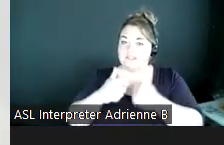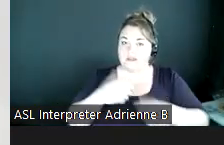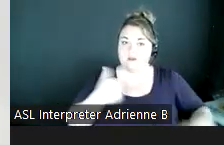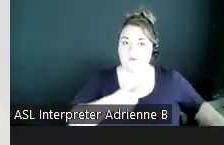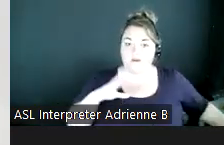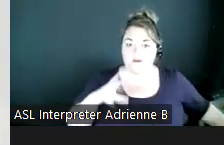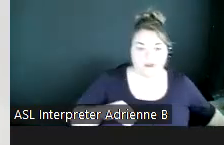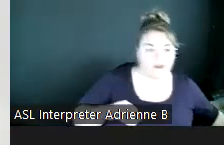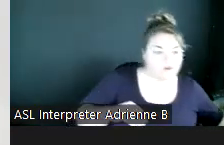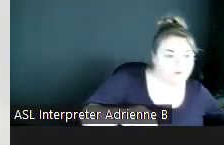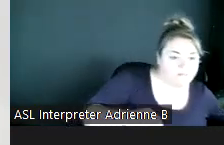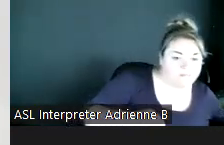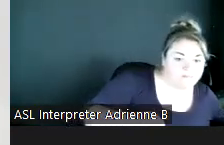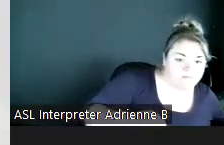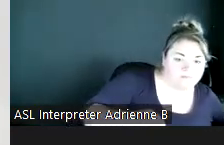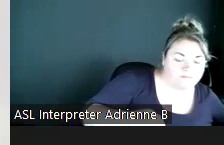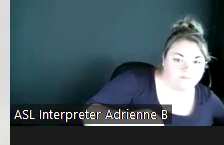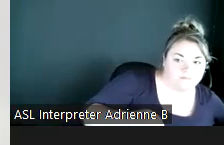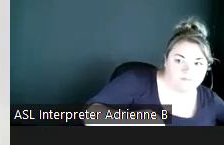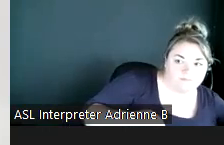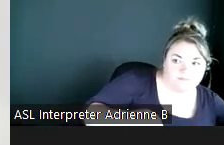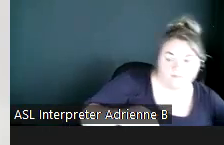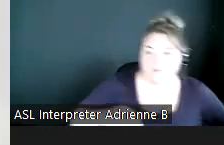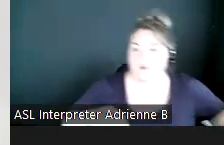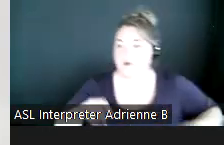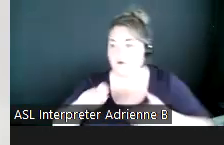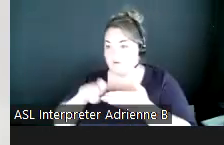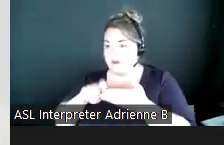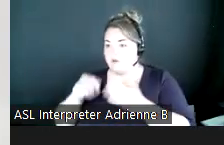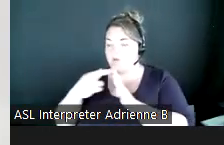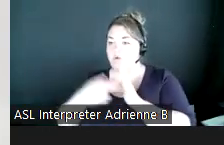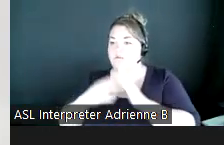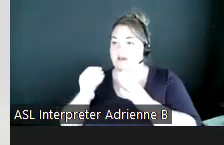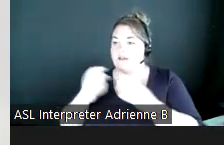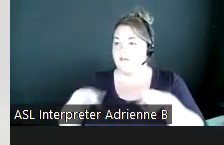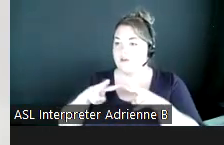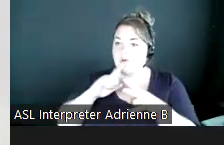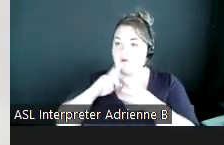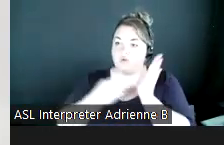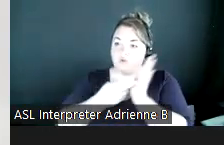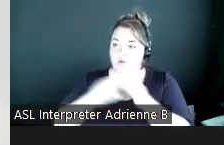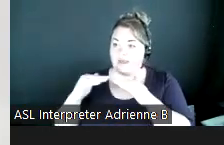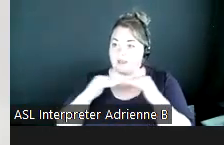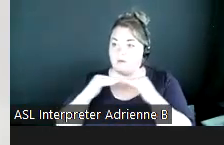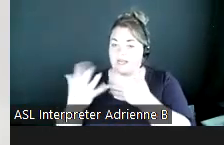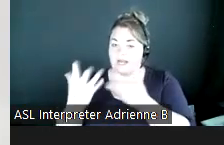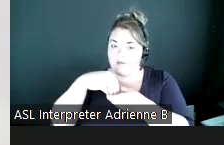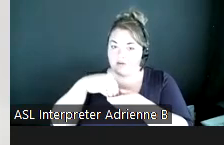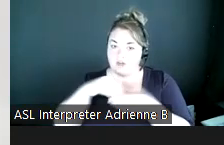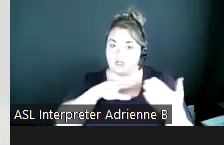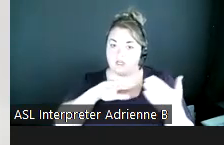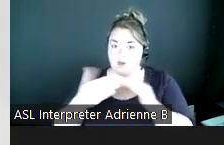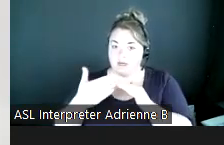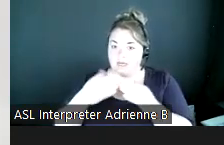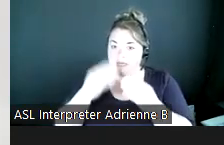of writing these rules and engaging with all of you. And those values are truth, equity, collaboration,